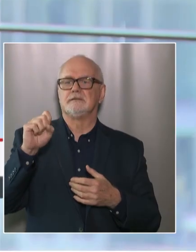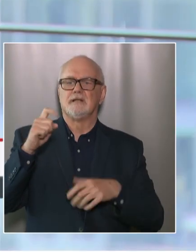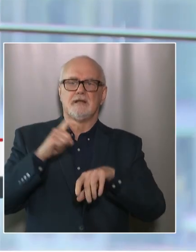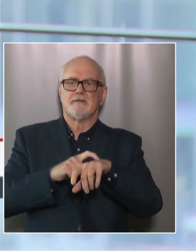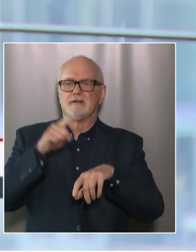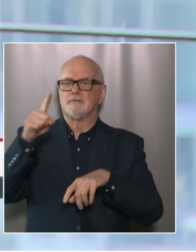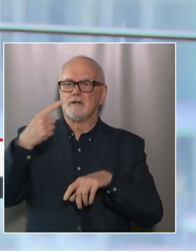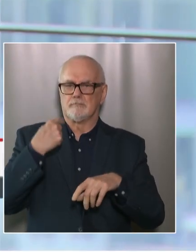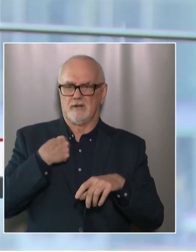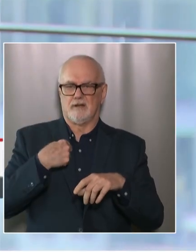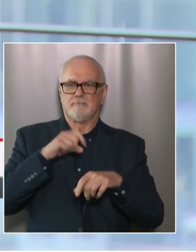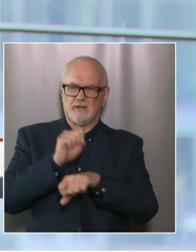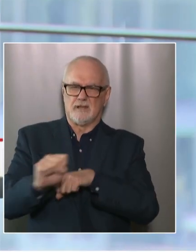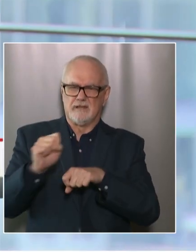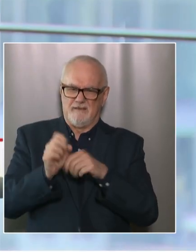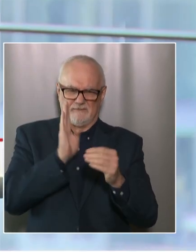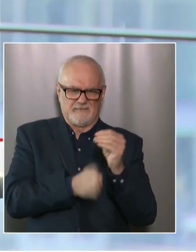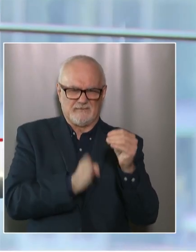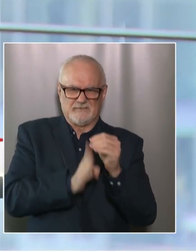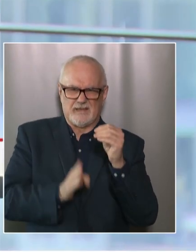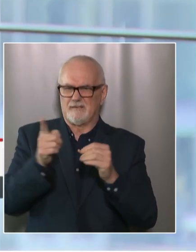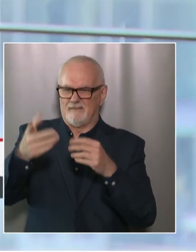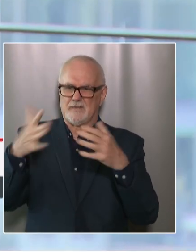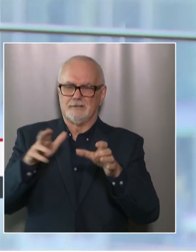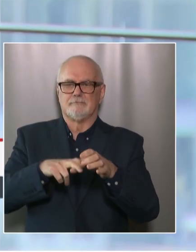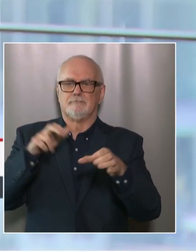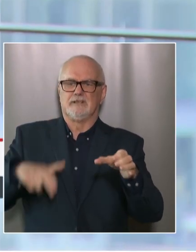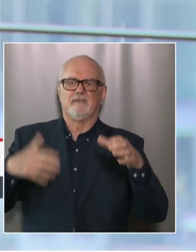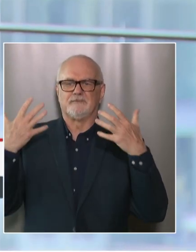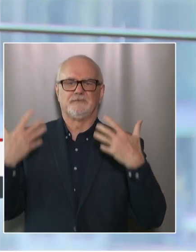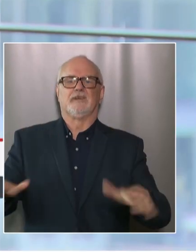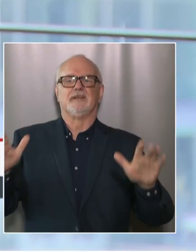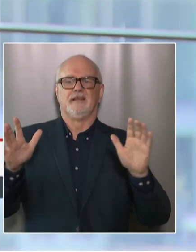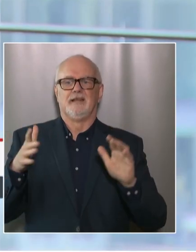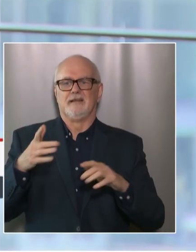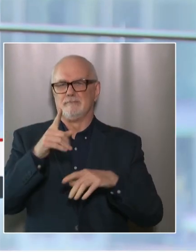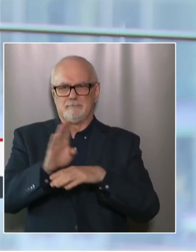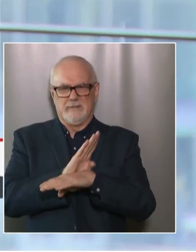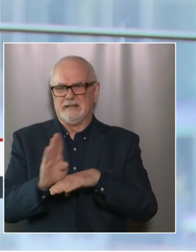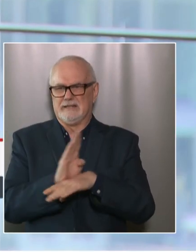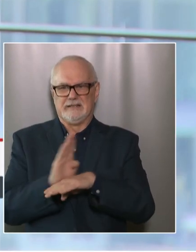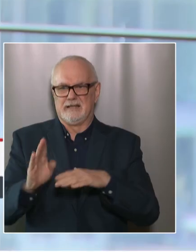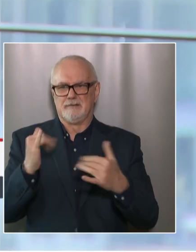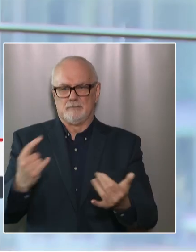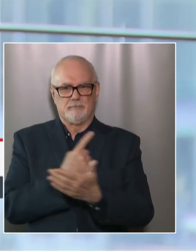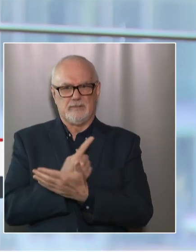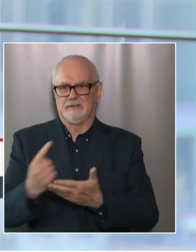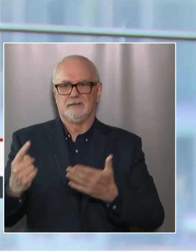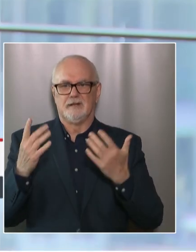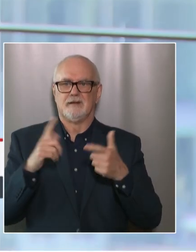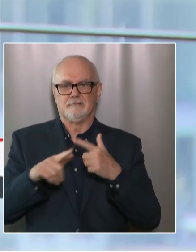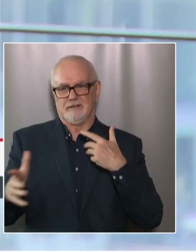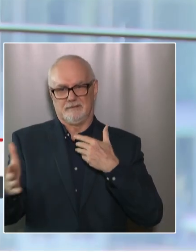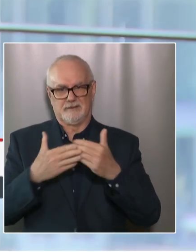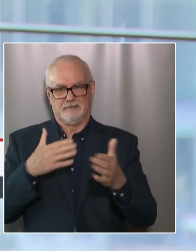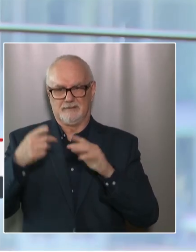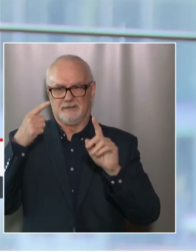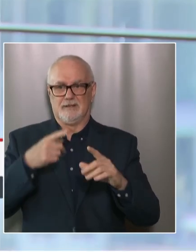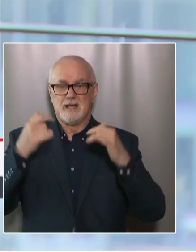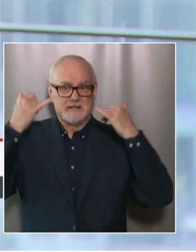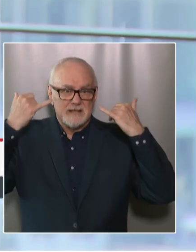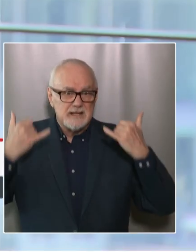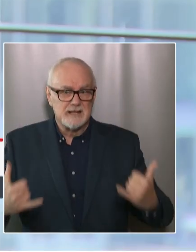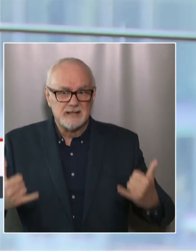the entire week. But anyway, we're really excited about that. So, we now, you can go